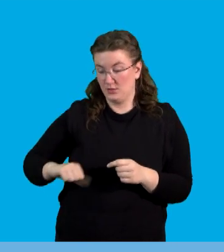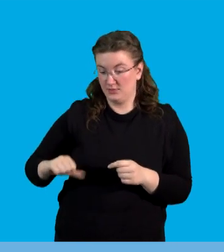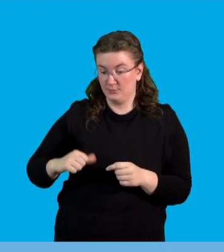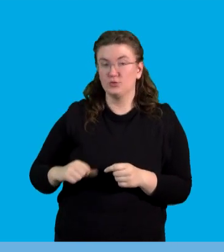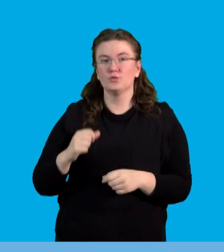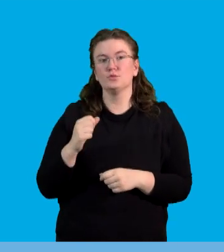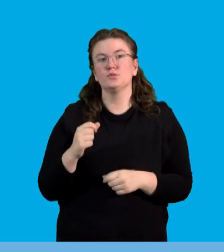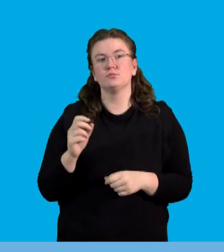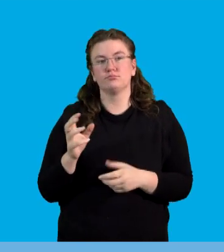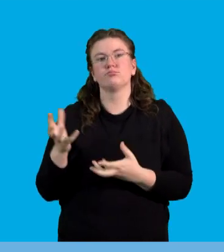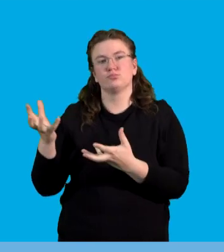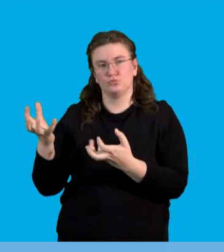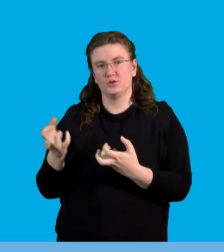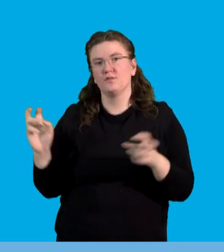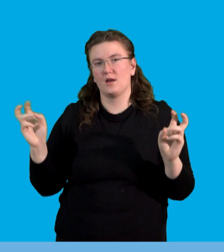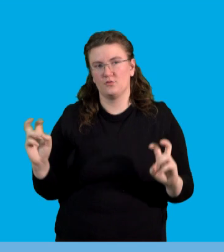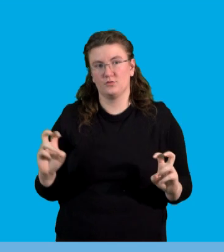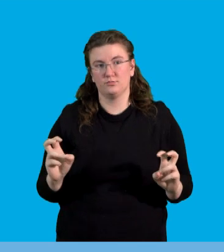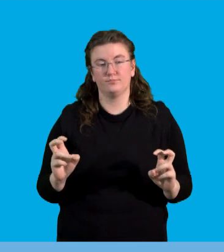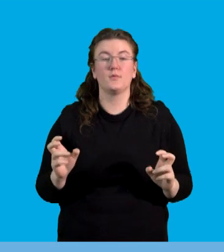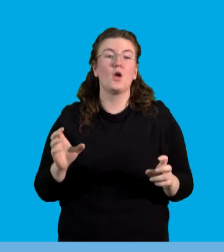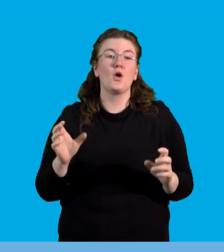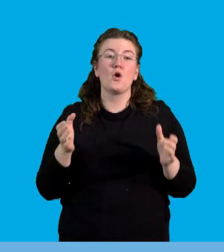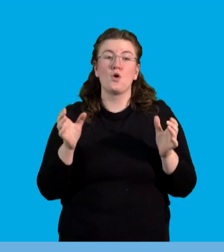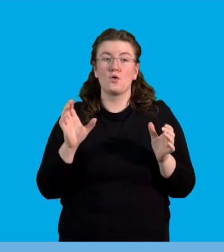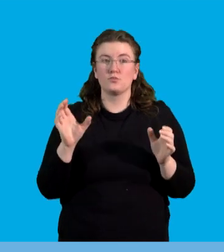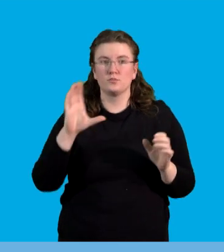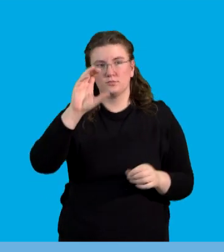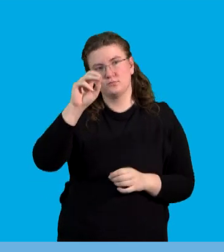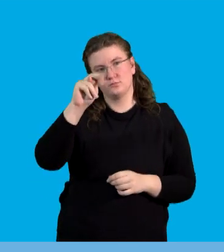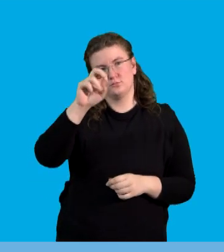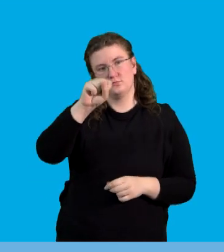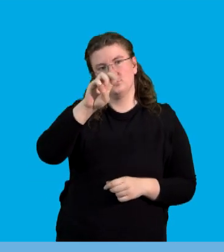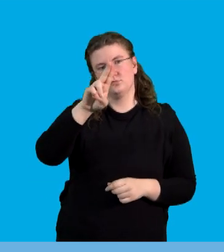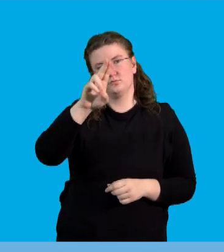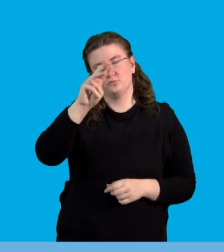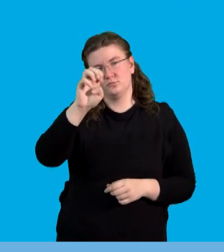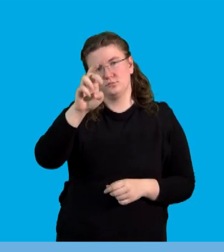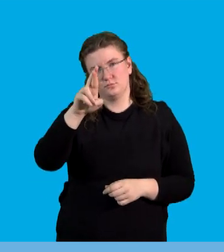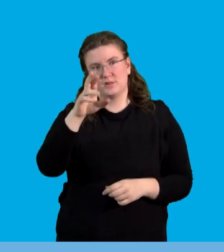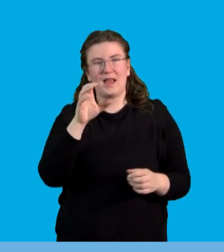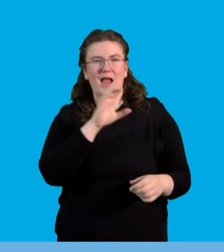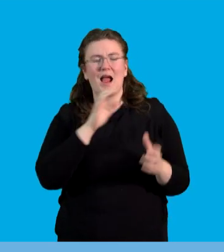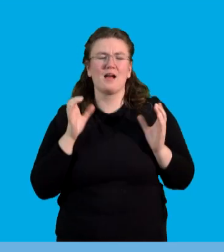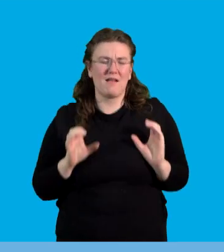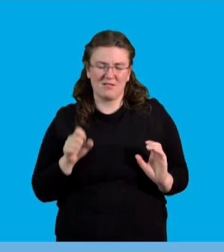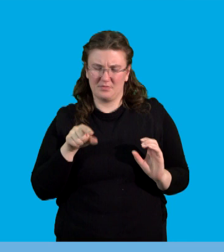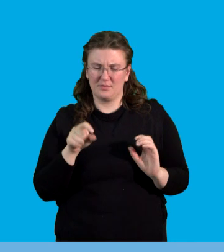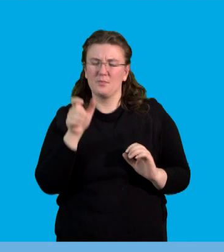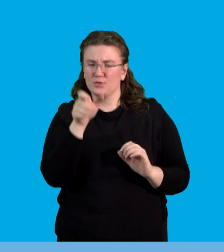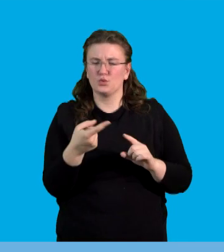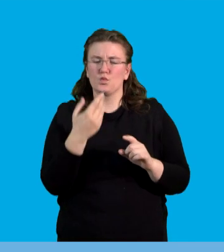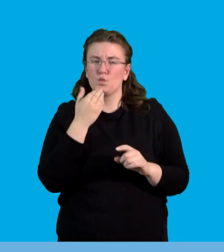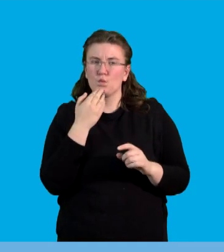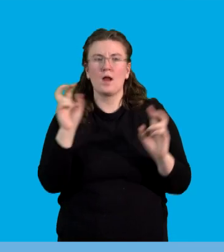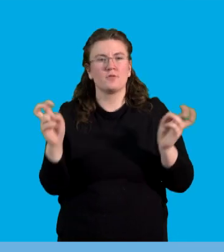ways. So the consumers being the people that are using the electricity and being the people that are buying the electricity from the